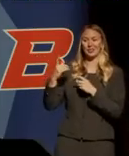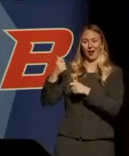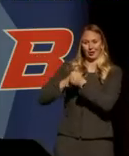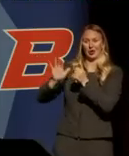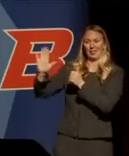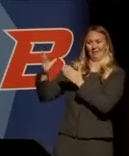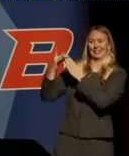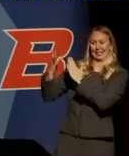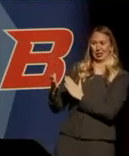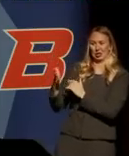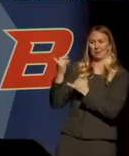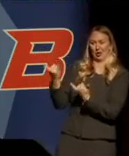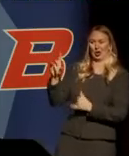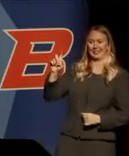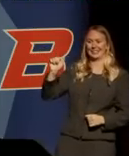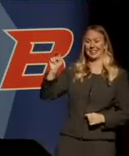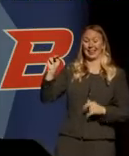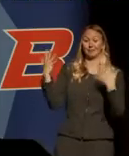Leidy.